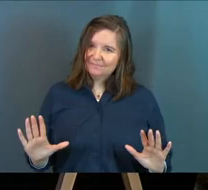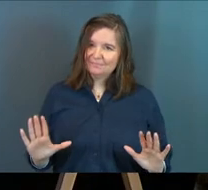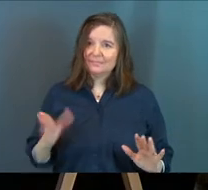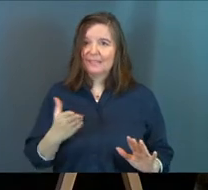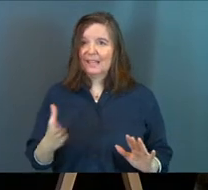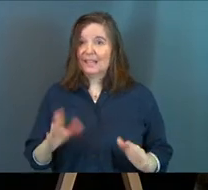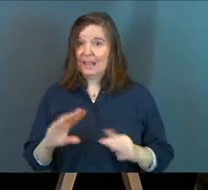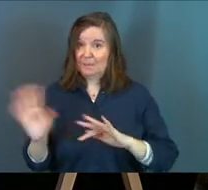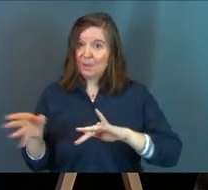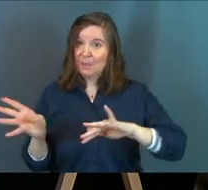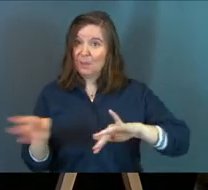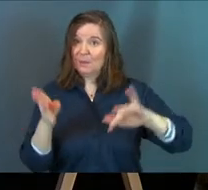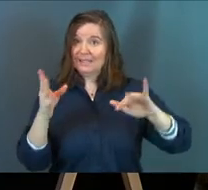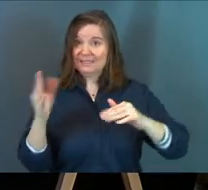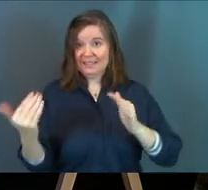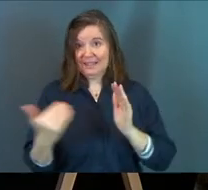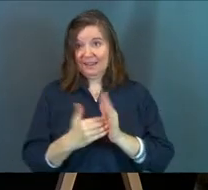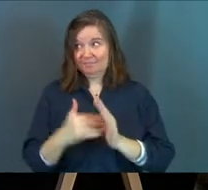That thing about the wind again.